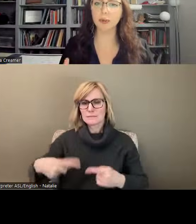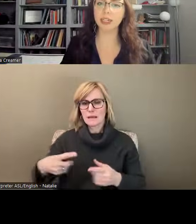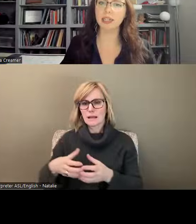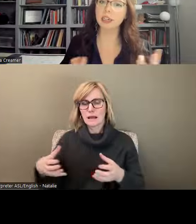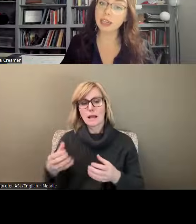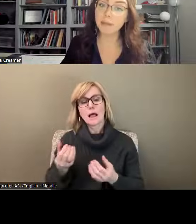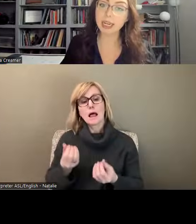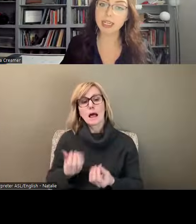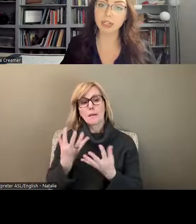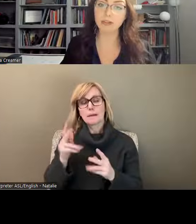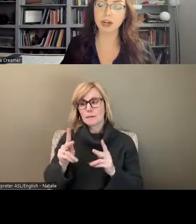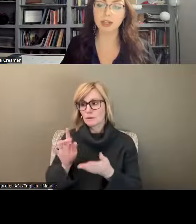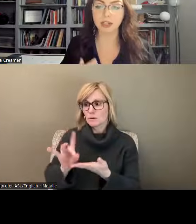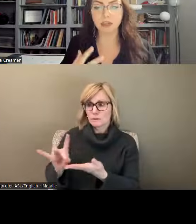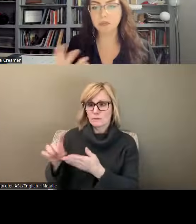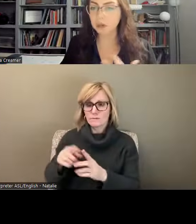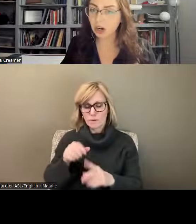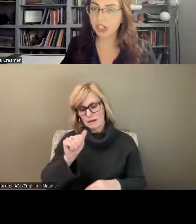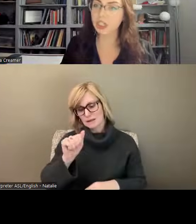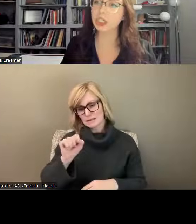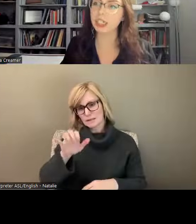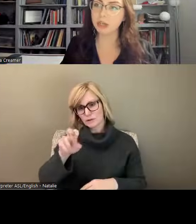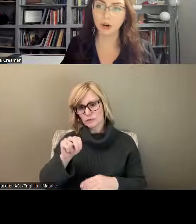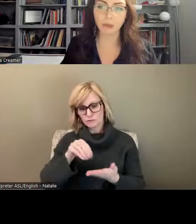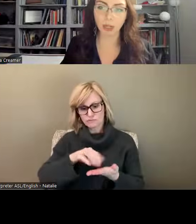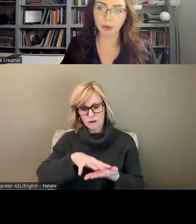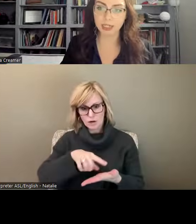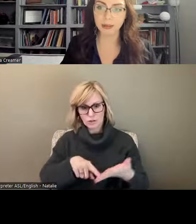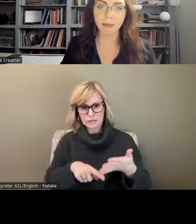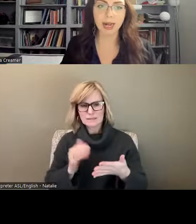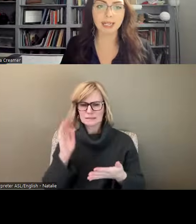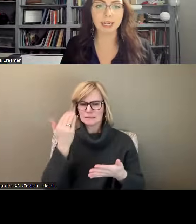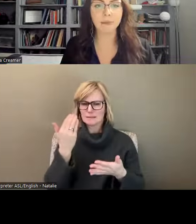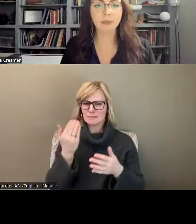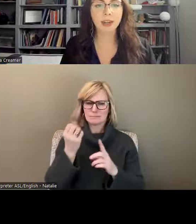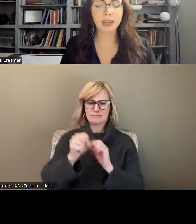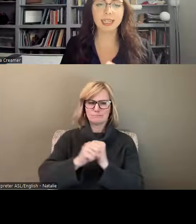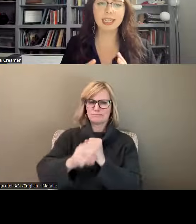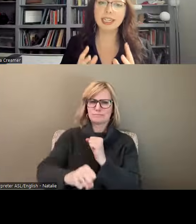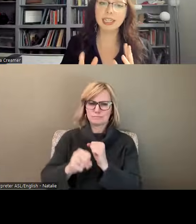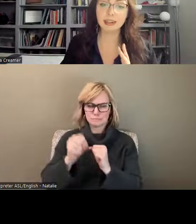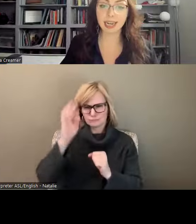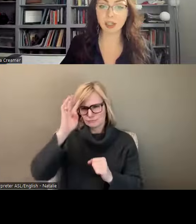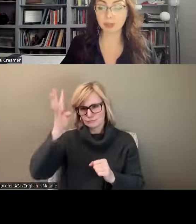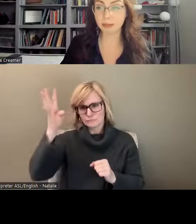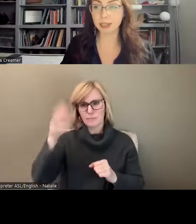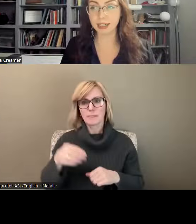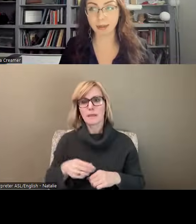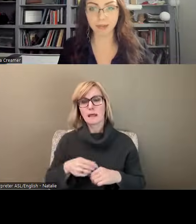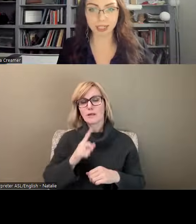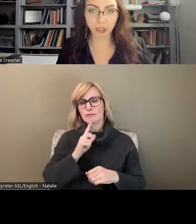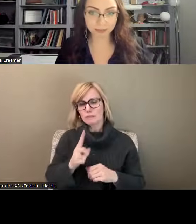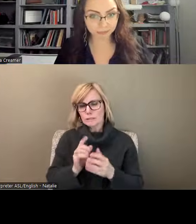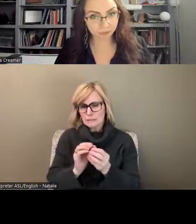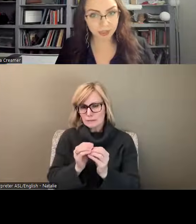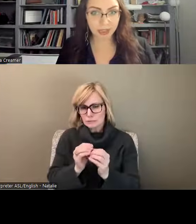of deportees declared by Assyrian records is largely agreed to be overblown in some capacity. A consensus on the actual numbers has not